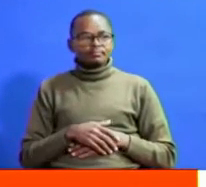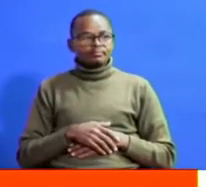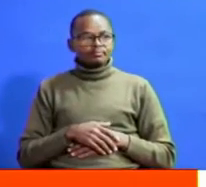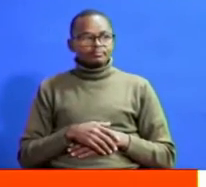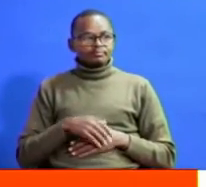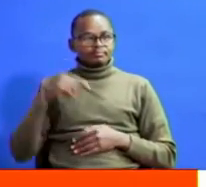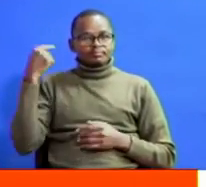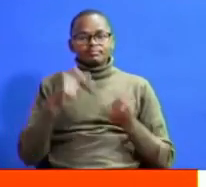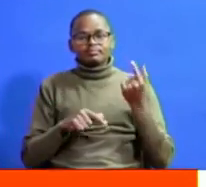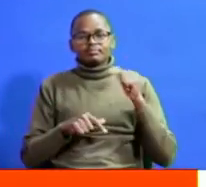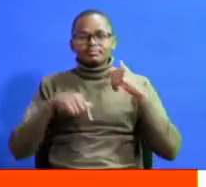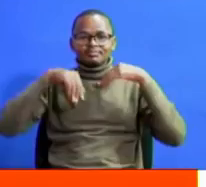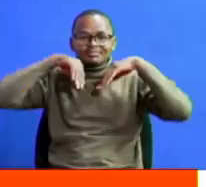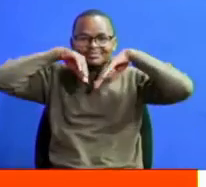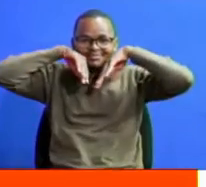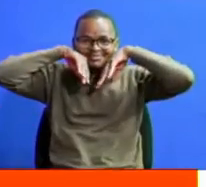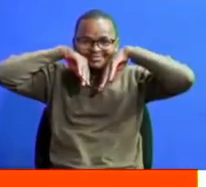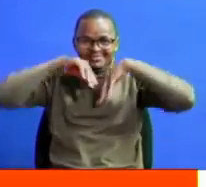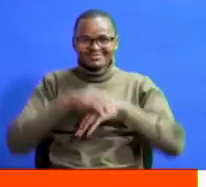nilipigwa kama mbwa.